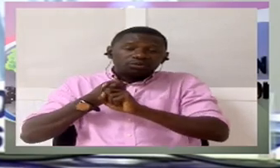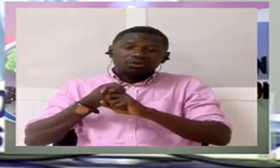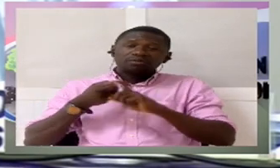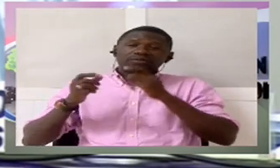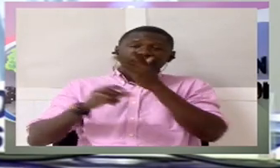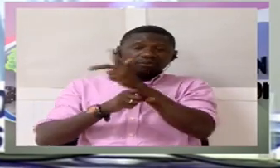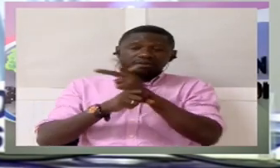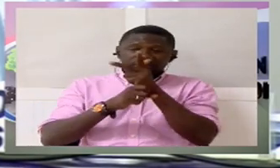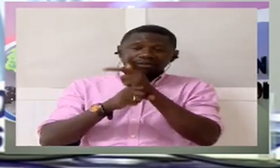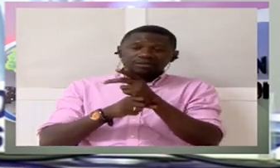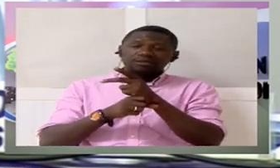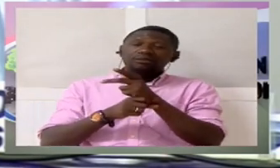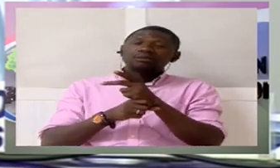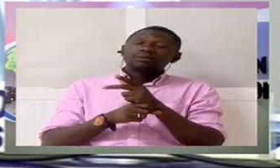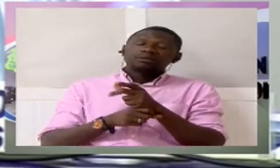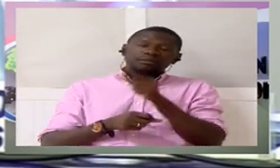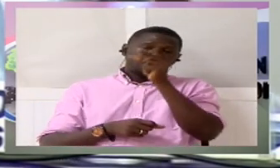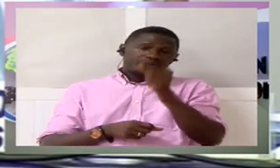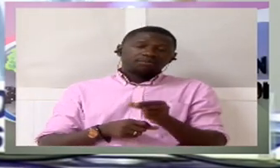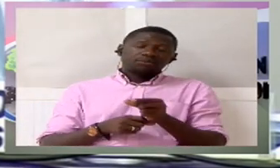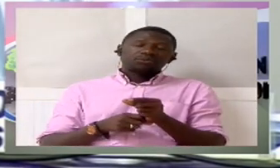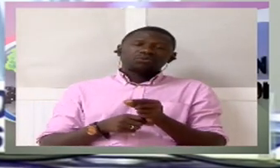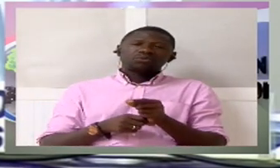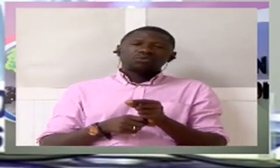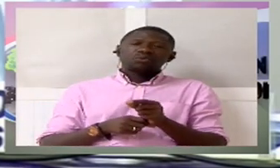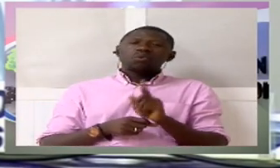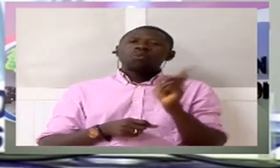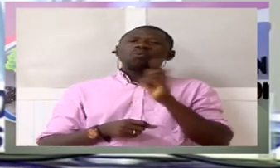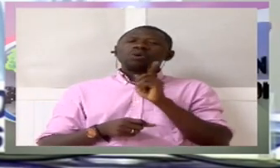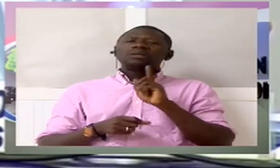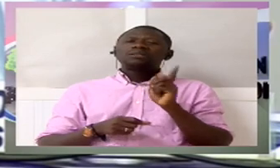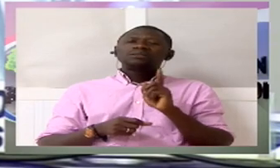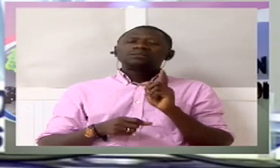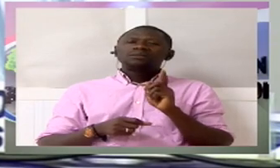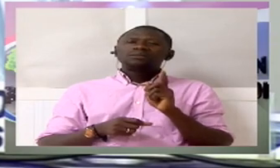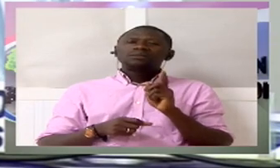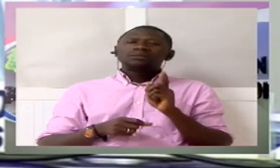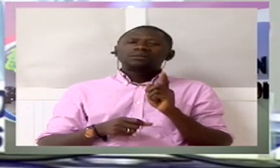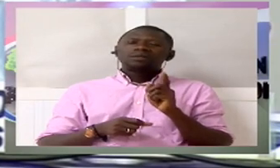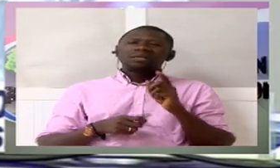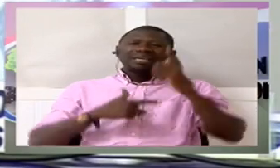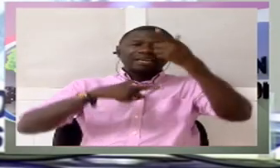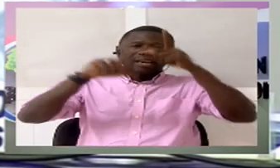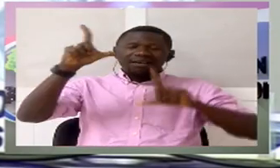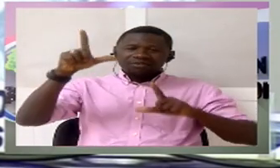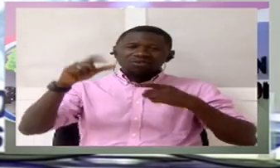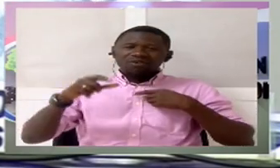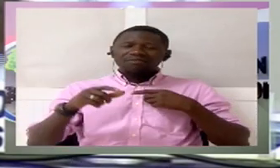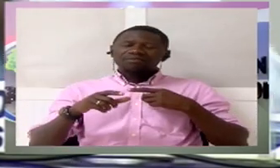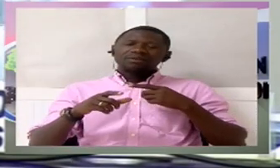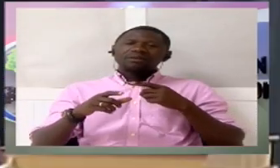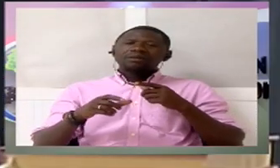prison officers. What level of prison officers were you dealing